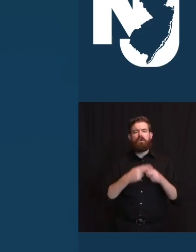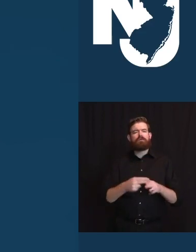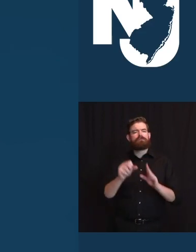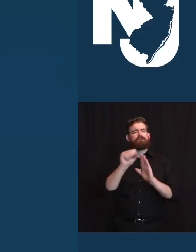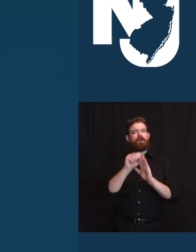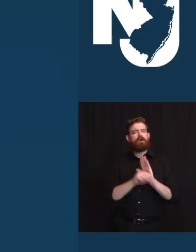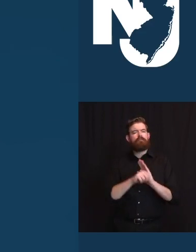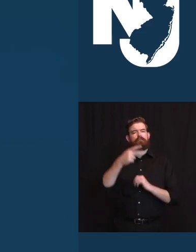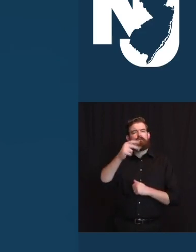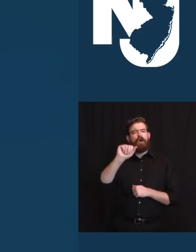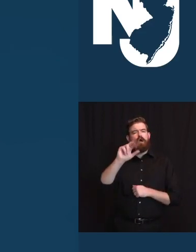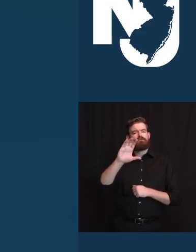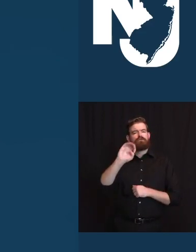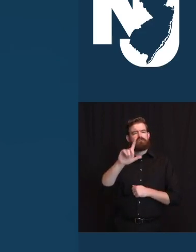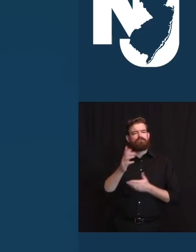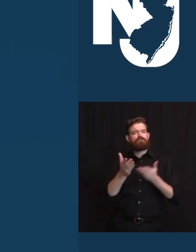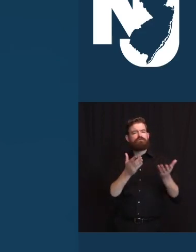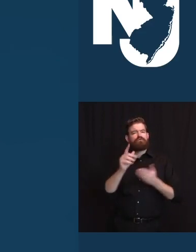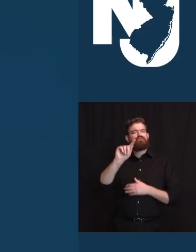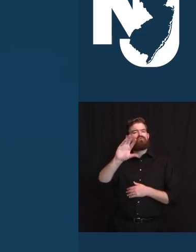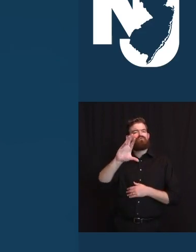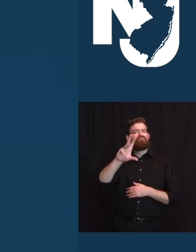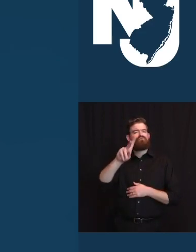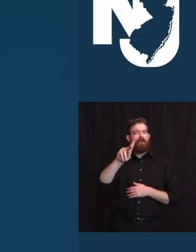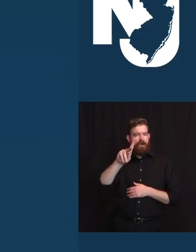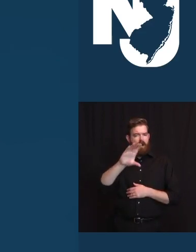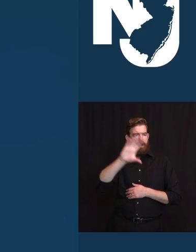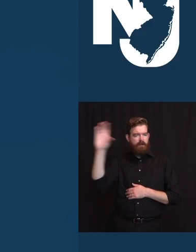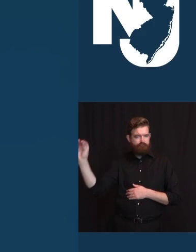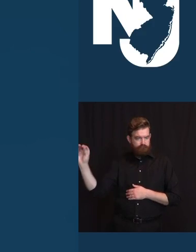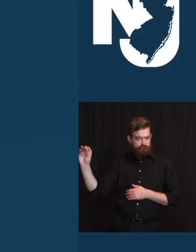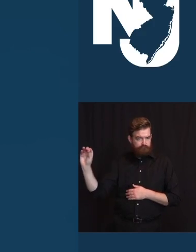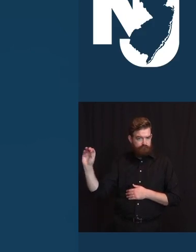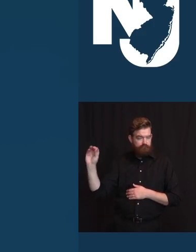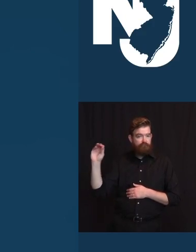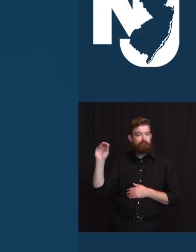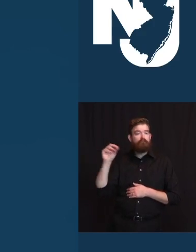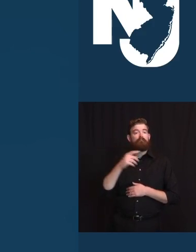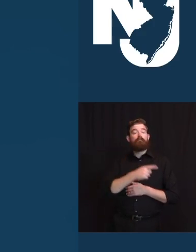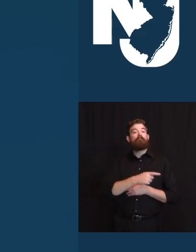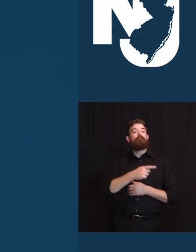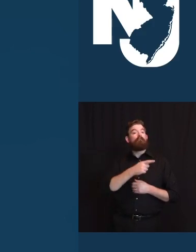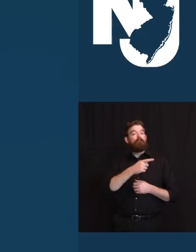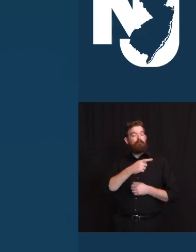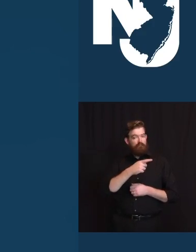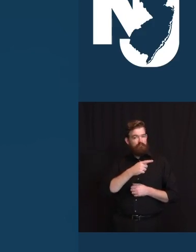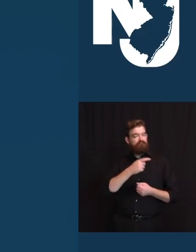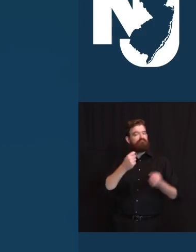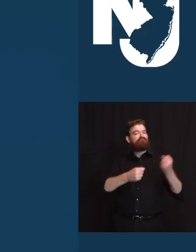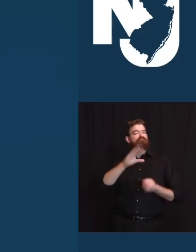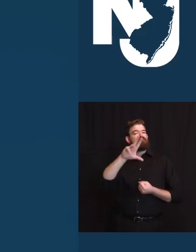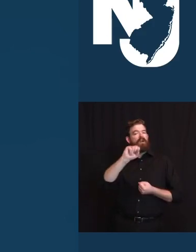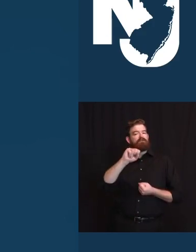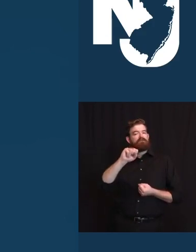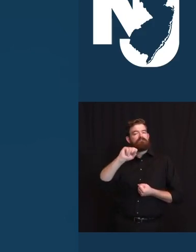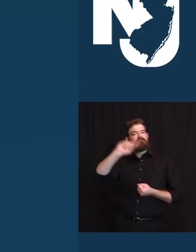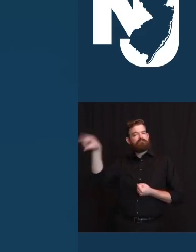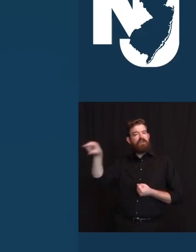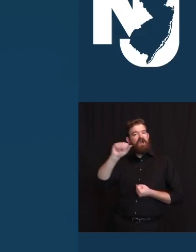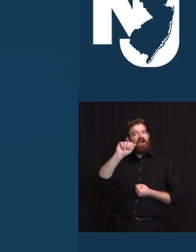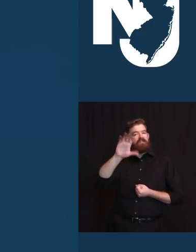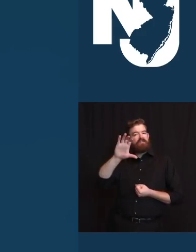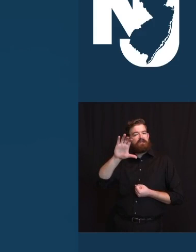charter bus to Atlantic City. I think I've found myself on one of those buses over the year, Pat, but I'm not sure I should get into that. But it was his wartime